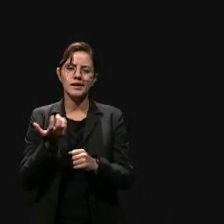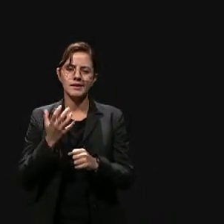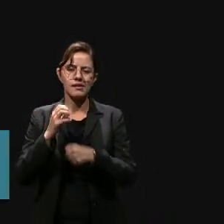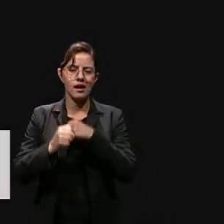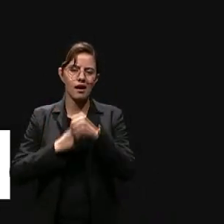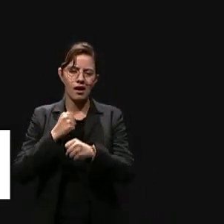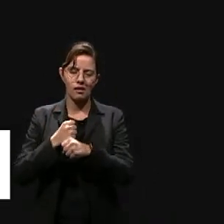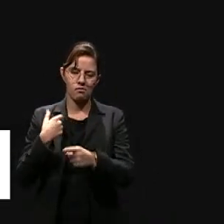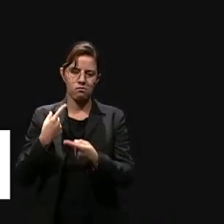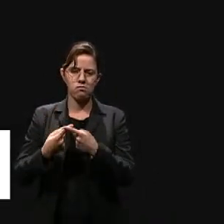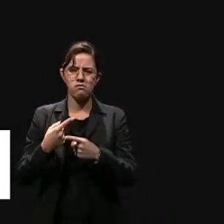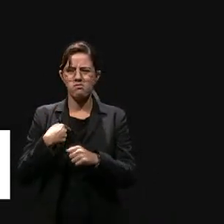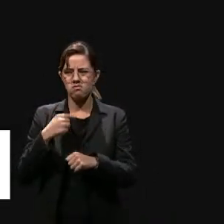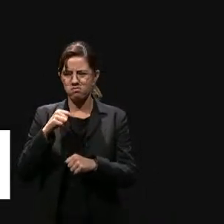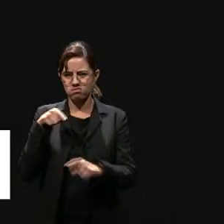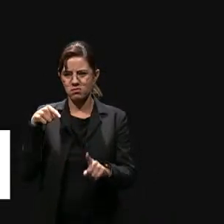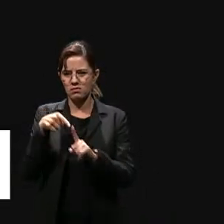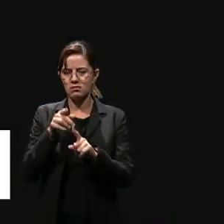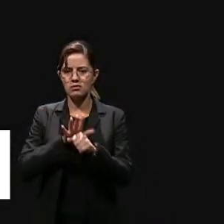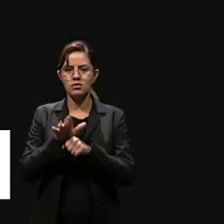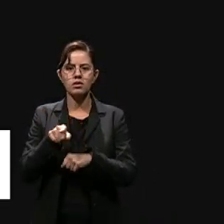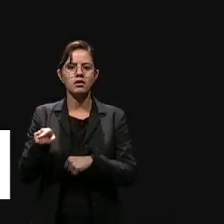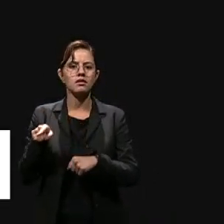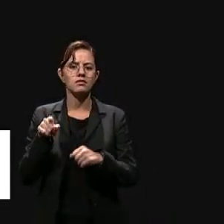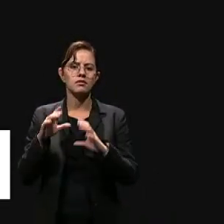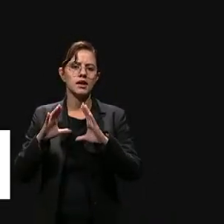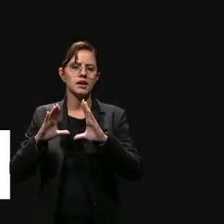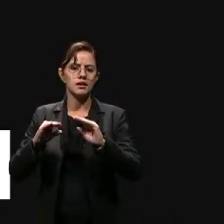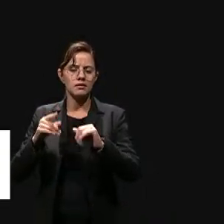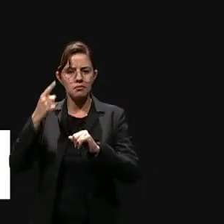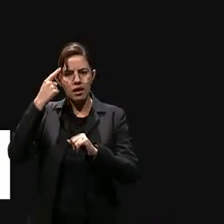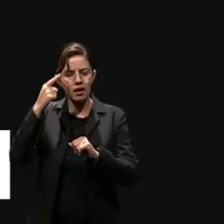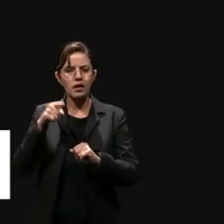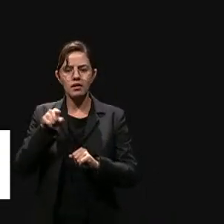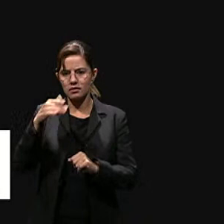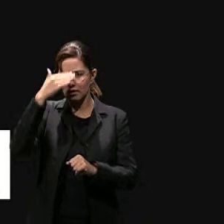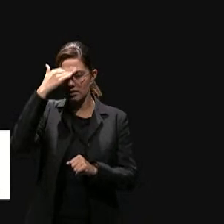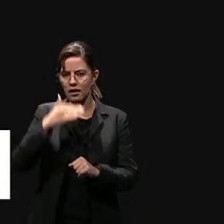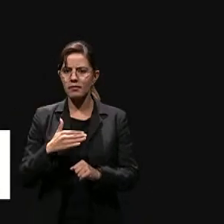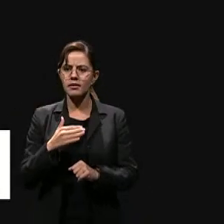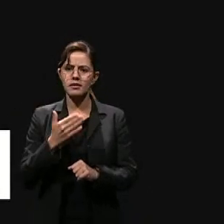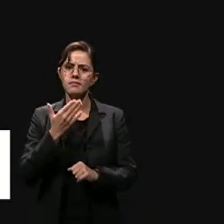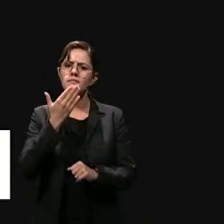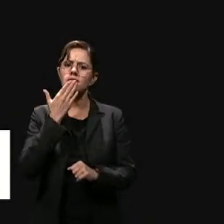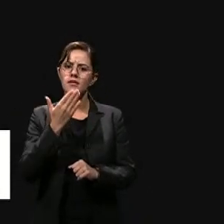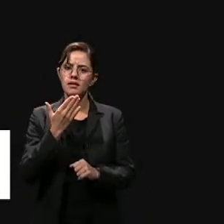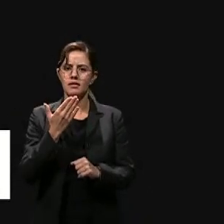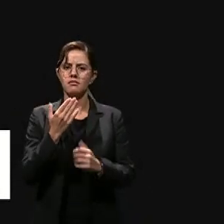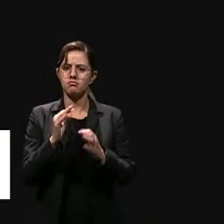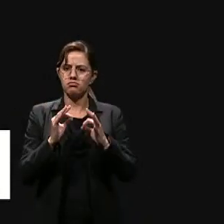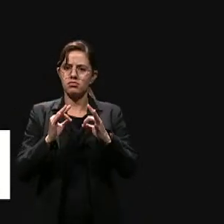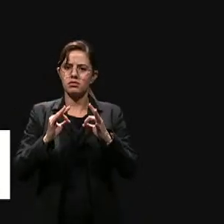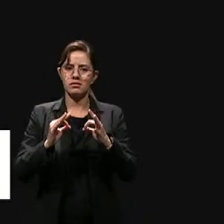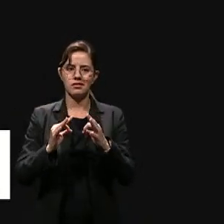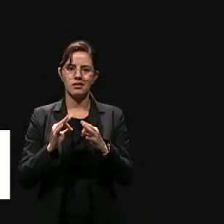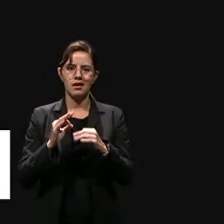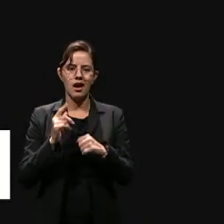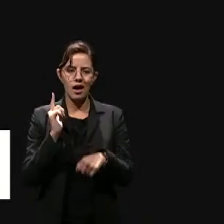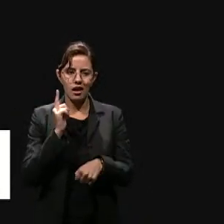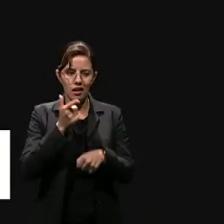right so they can tell when something is wrong. So they can tell when they're looking at a social media post